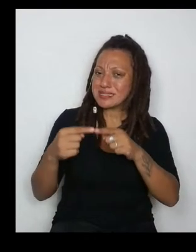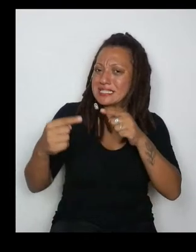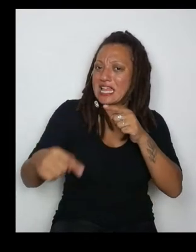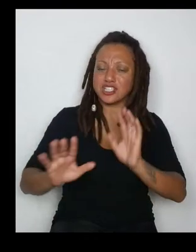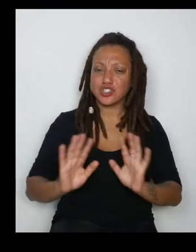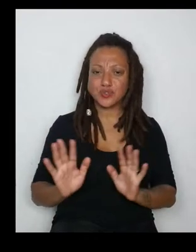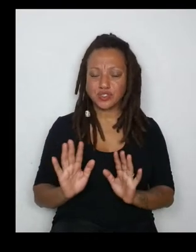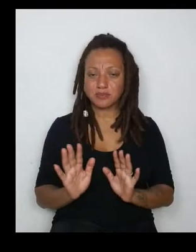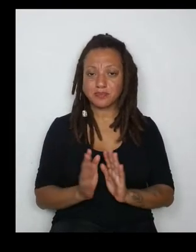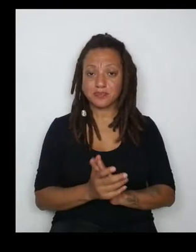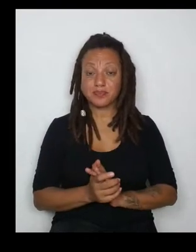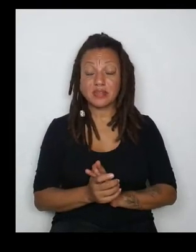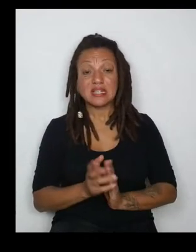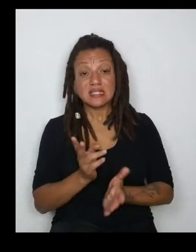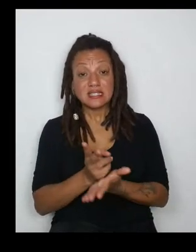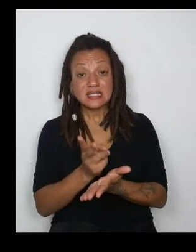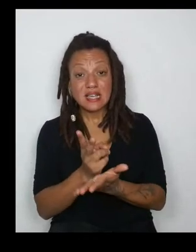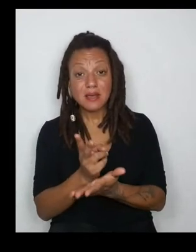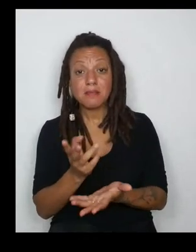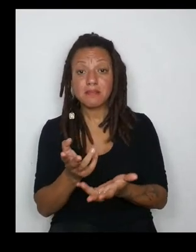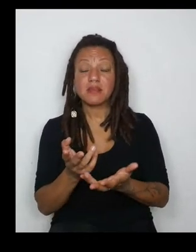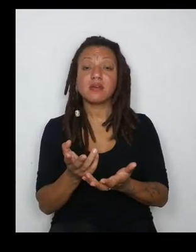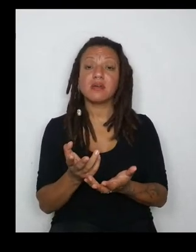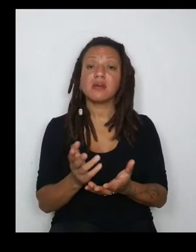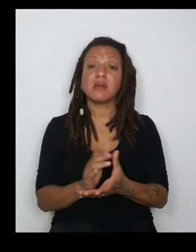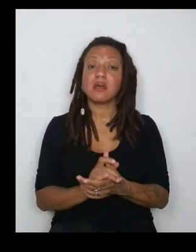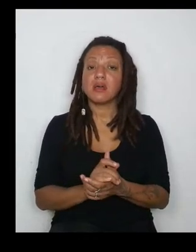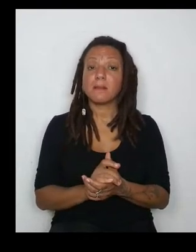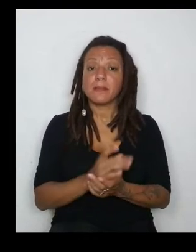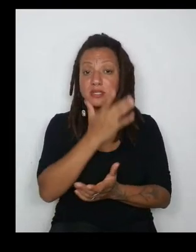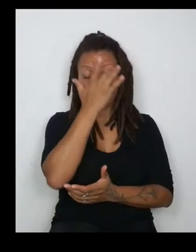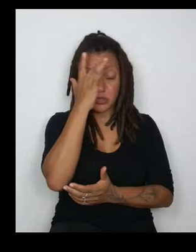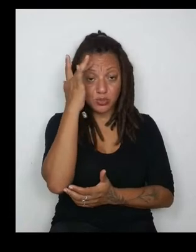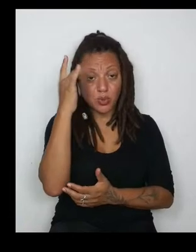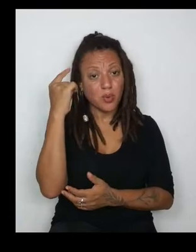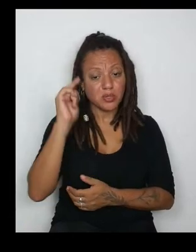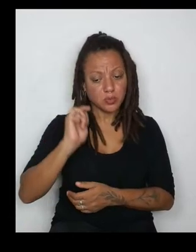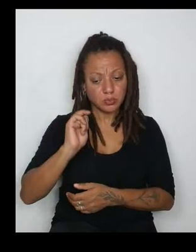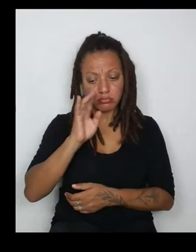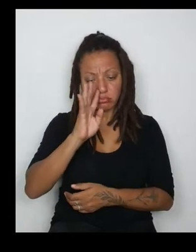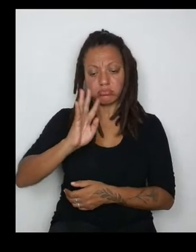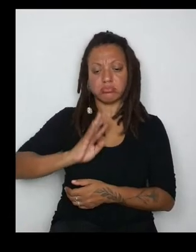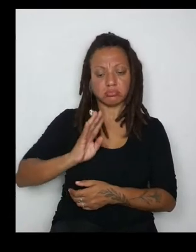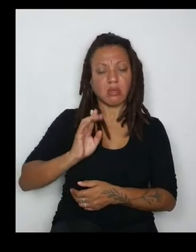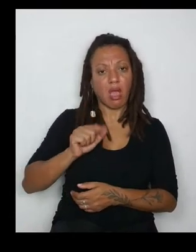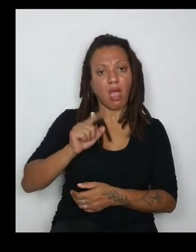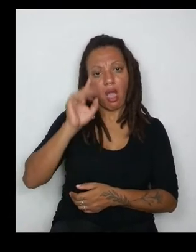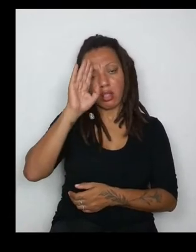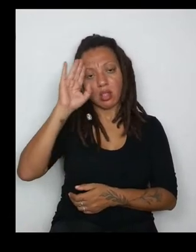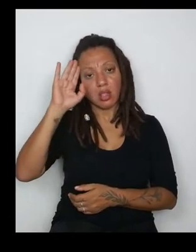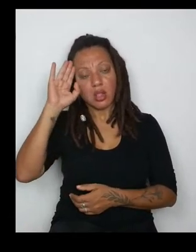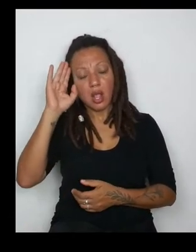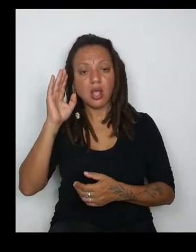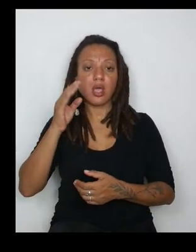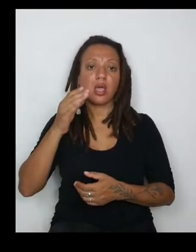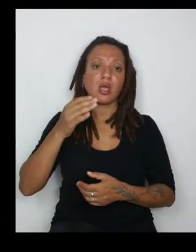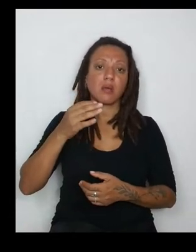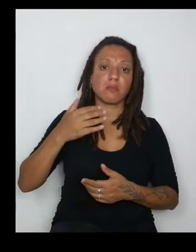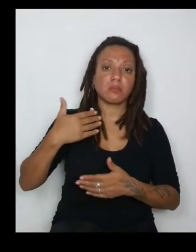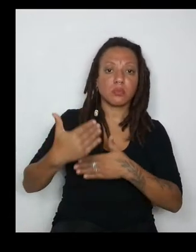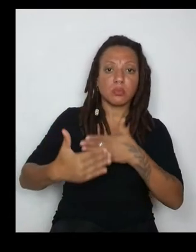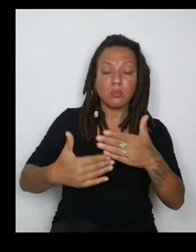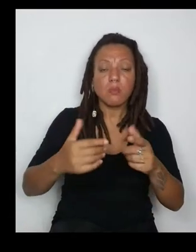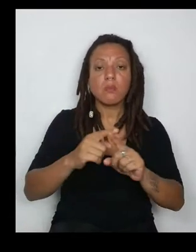position and so when it comes back to you know i'm more and more wanting to cancel gurgan actually not because i don't think he's